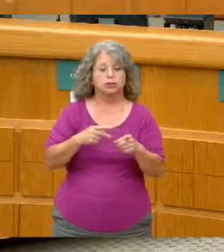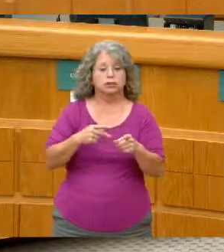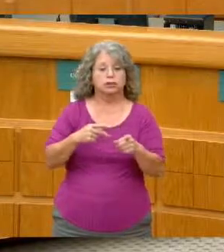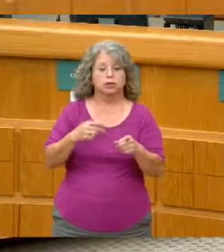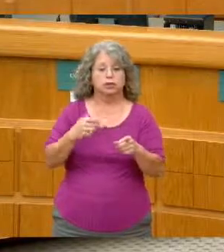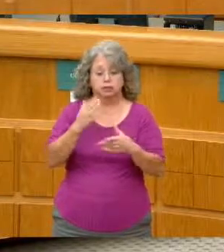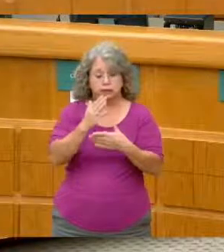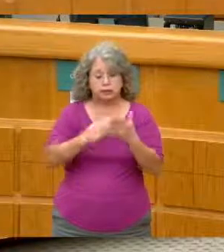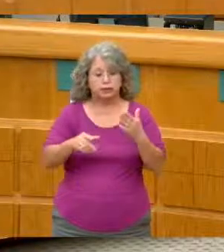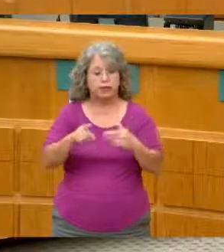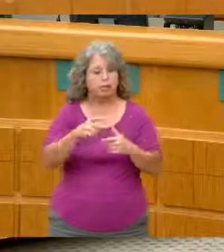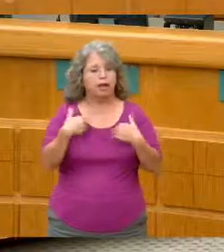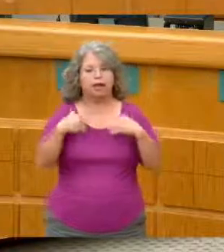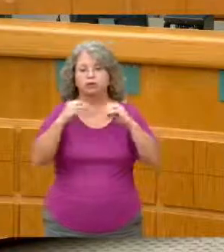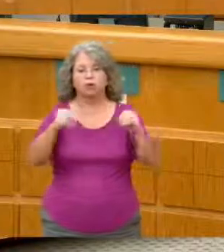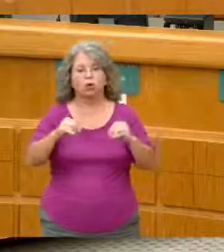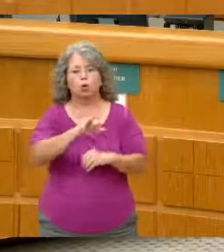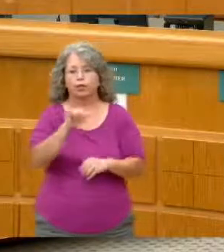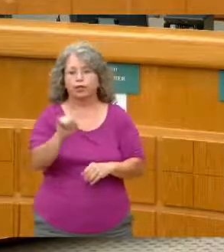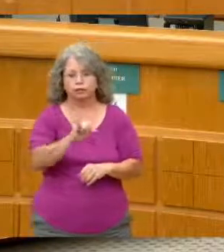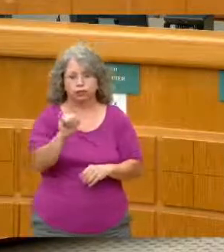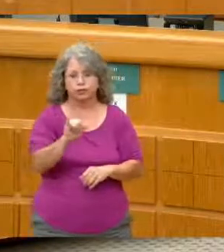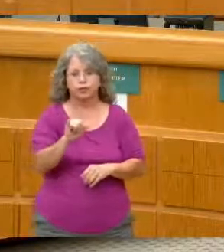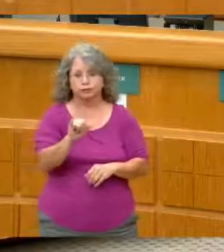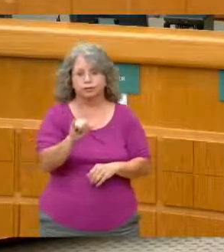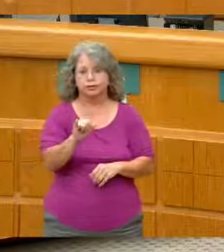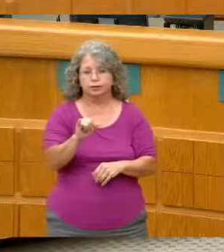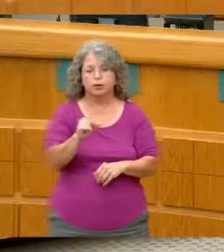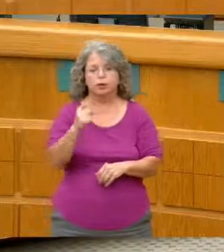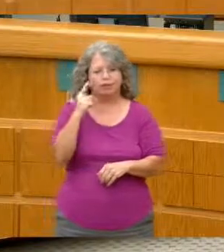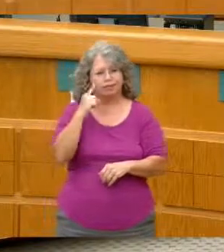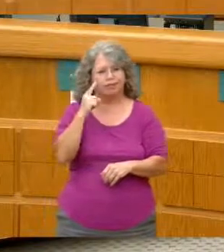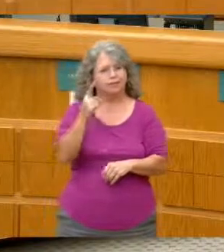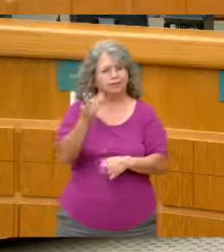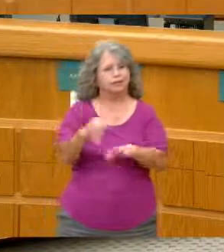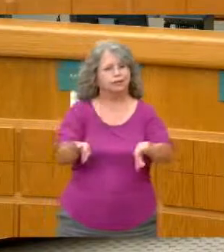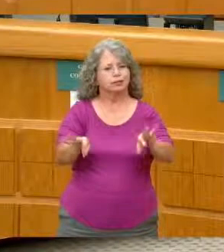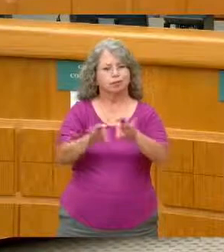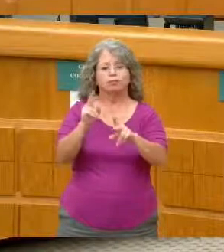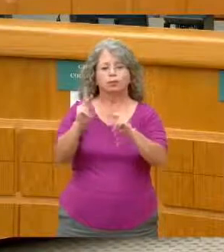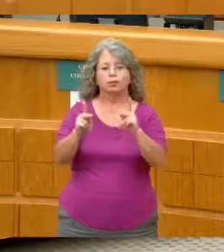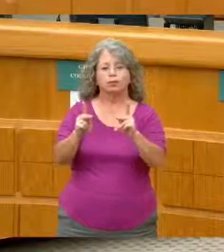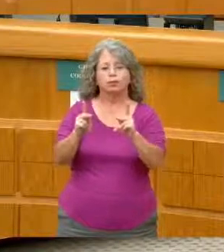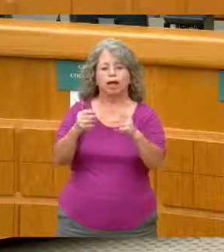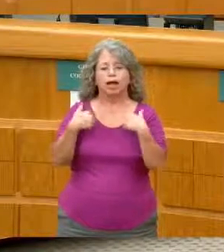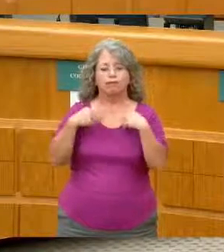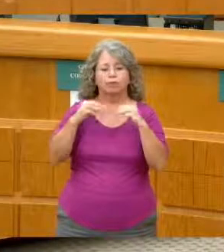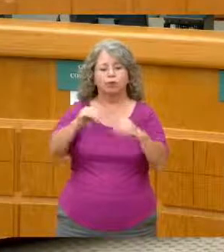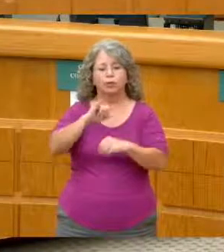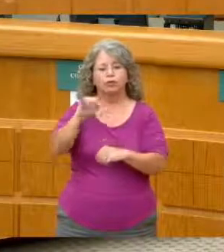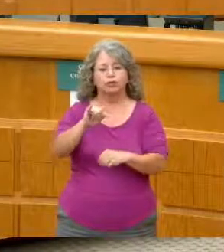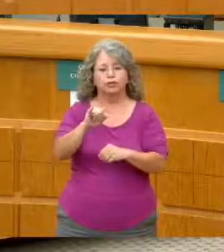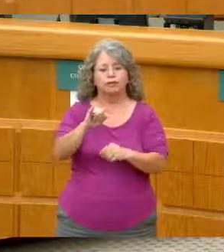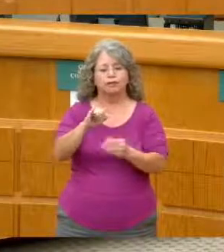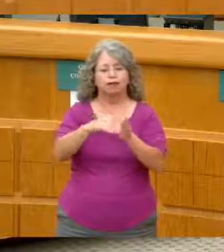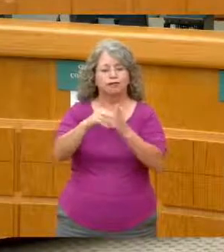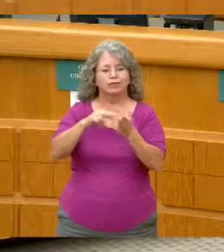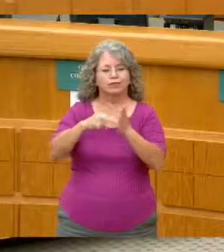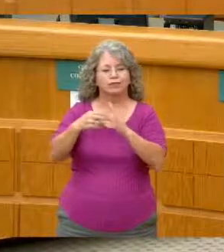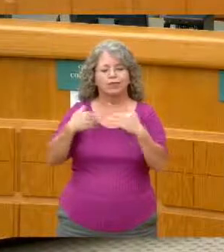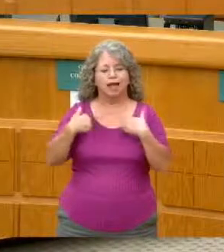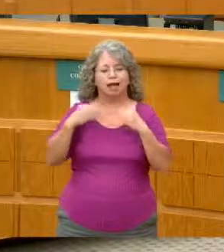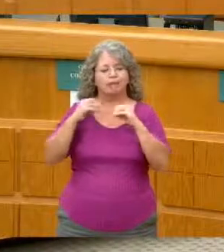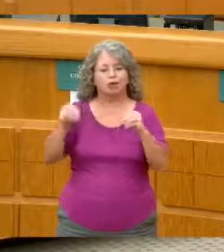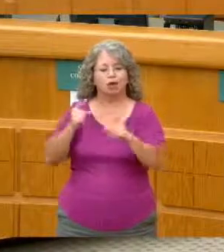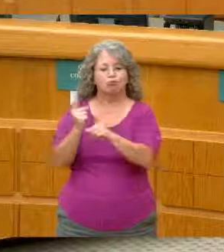these patients, we see some uninsured patients. And I think that it's very important. Uninsured patients often don't have primary